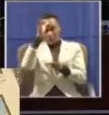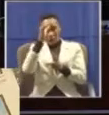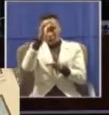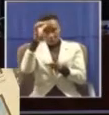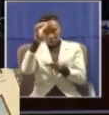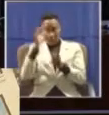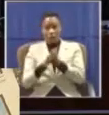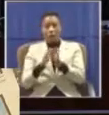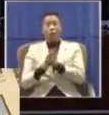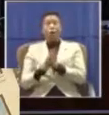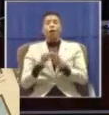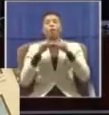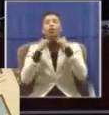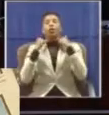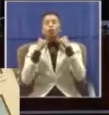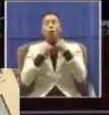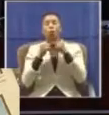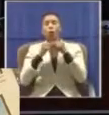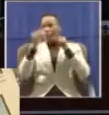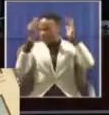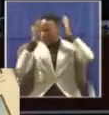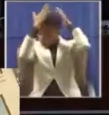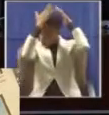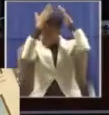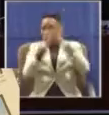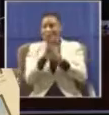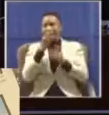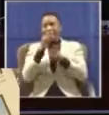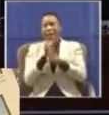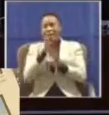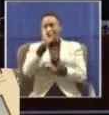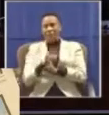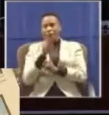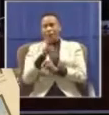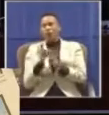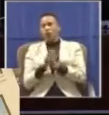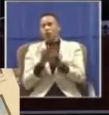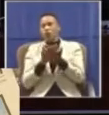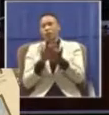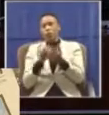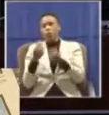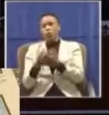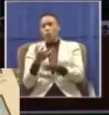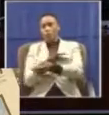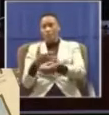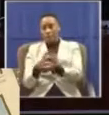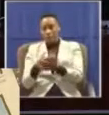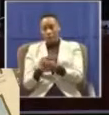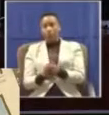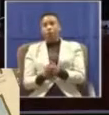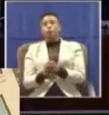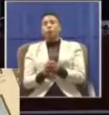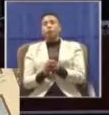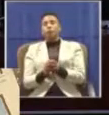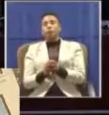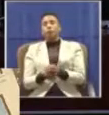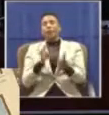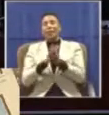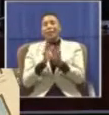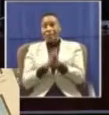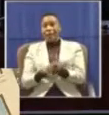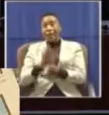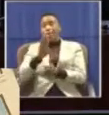Conference warned about the unintended consequences of such a blanket ban. And it was argued that such a ban would criminalize ordinary people who,